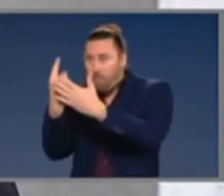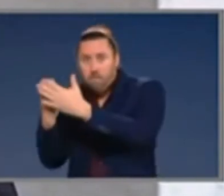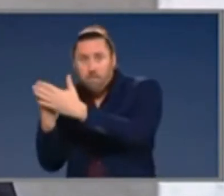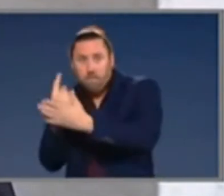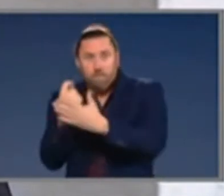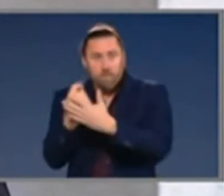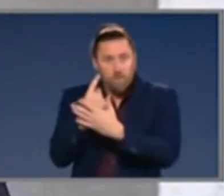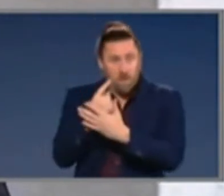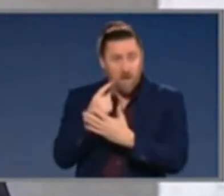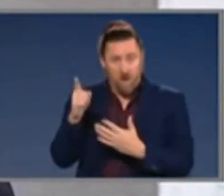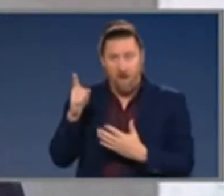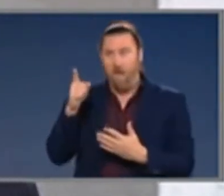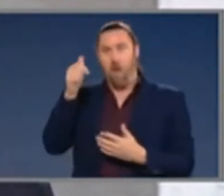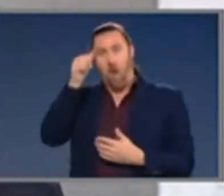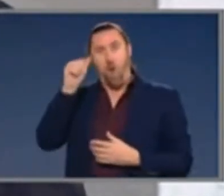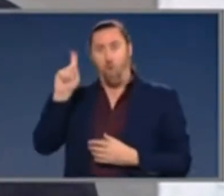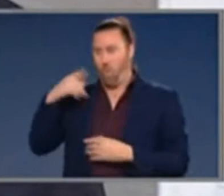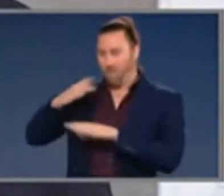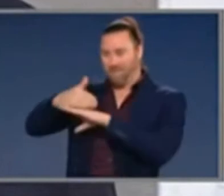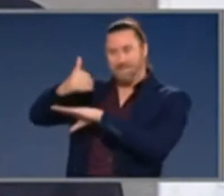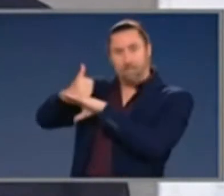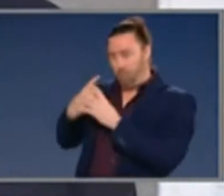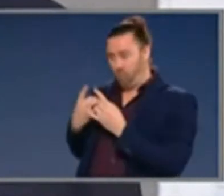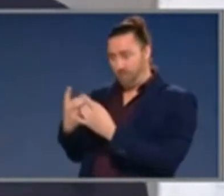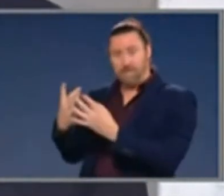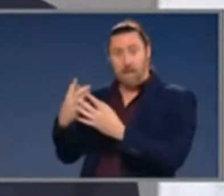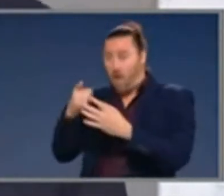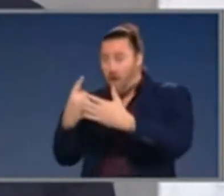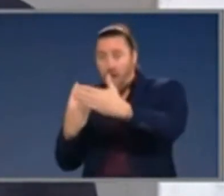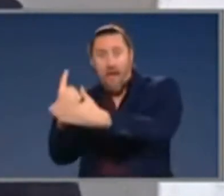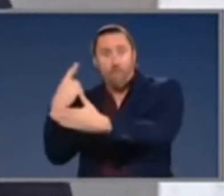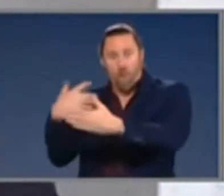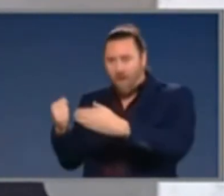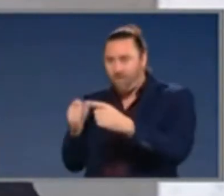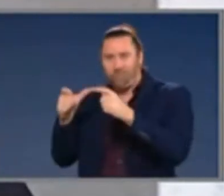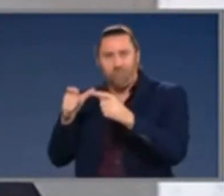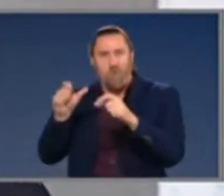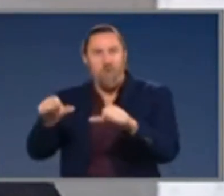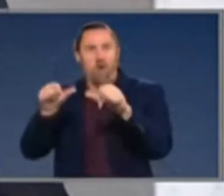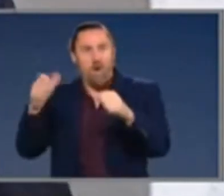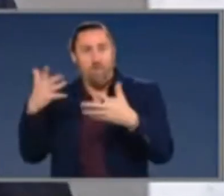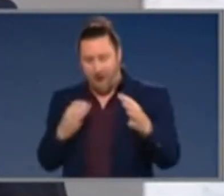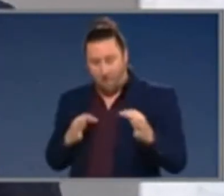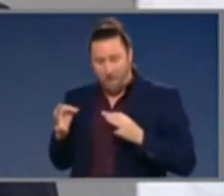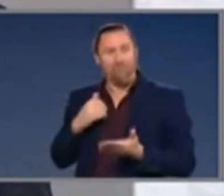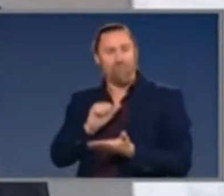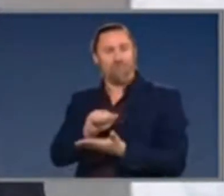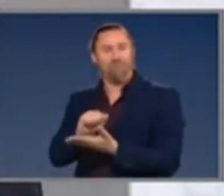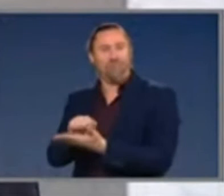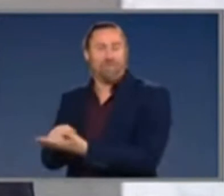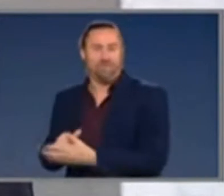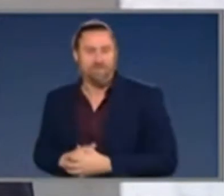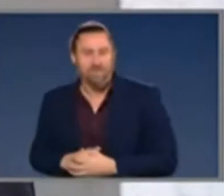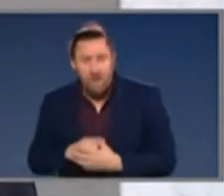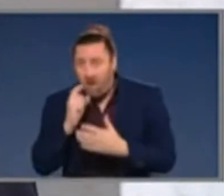real test of the system with a number of outbreaks, and the capability to